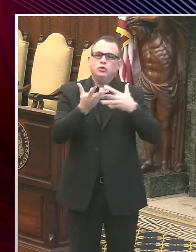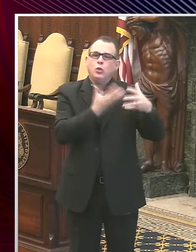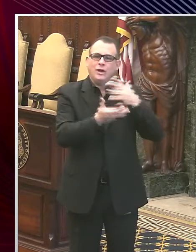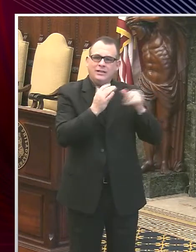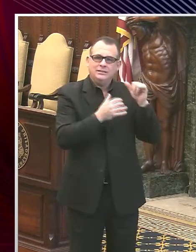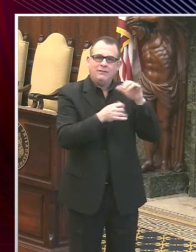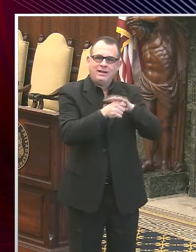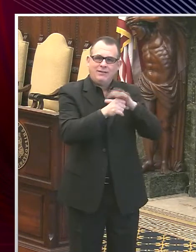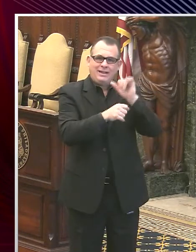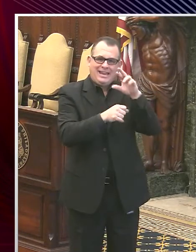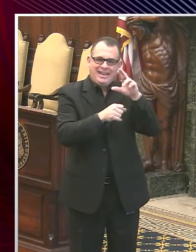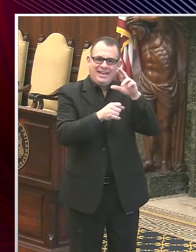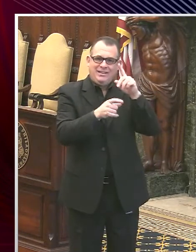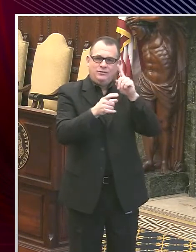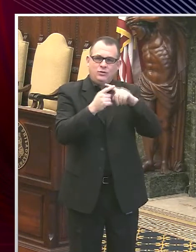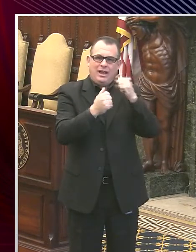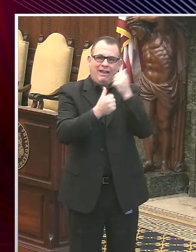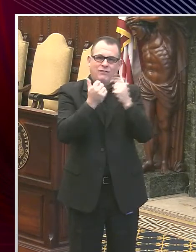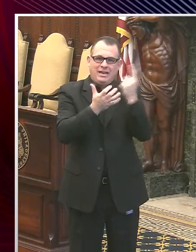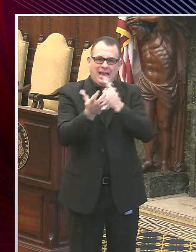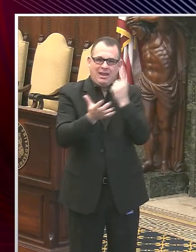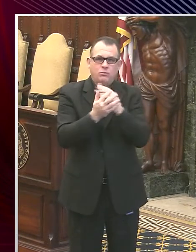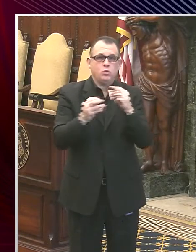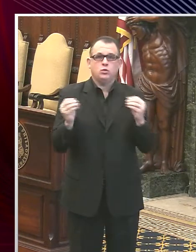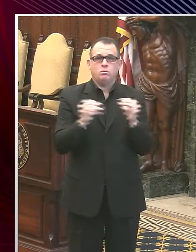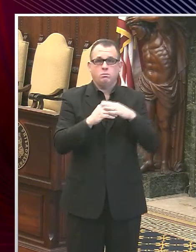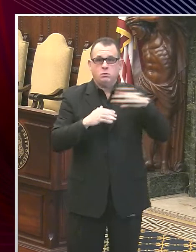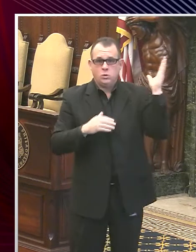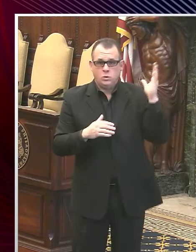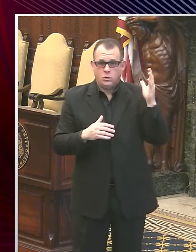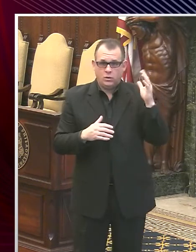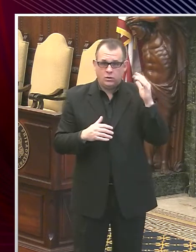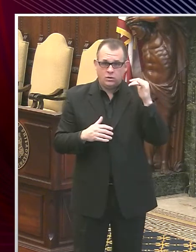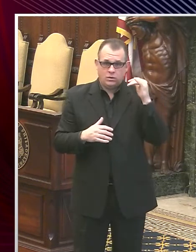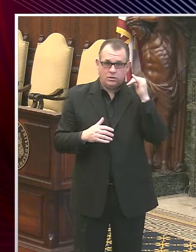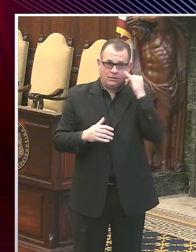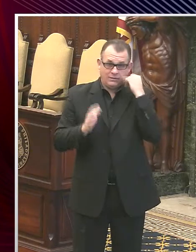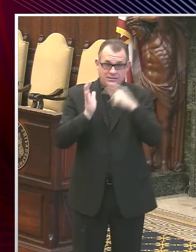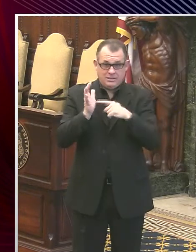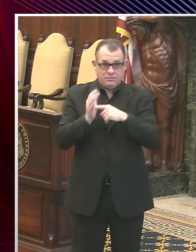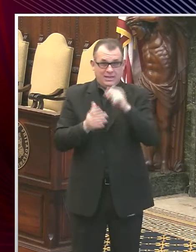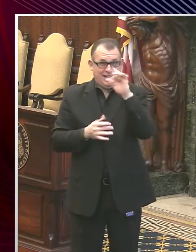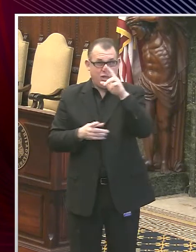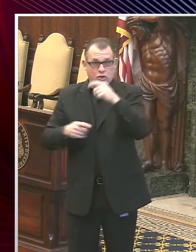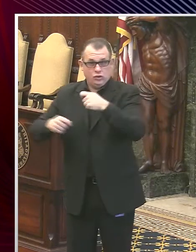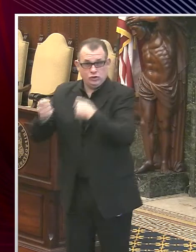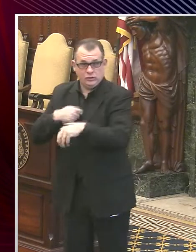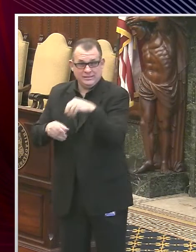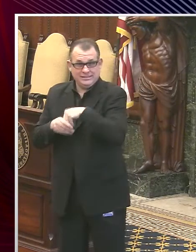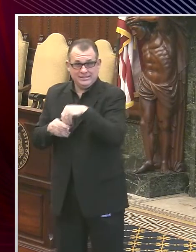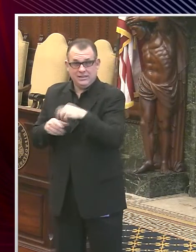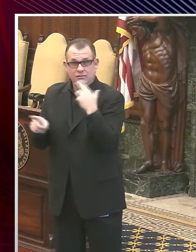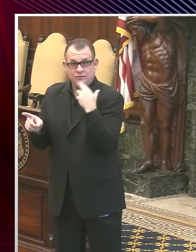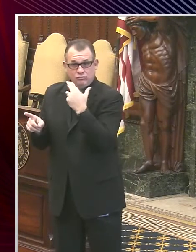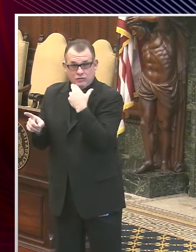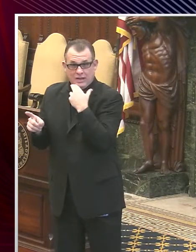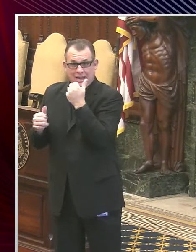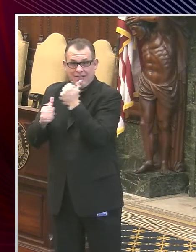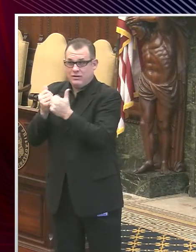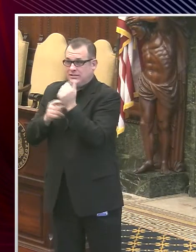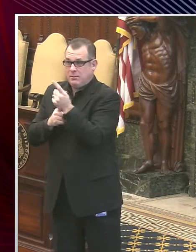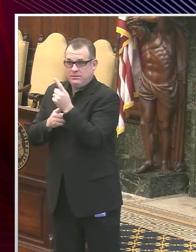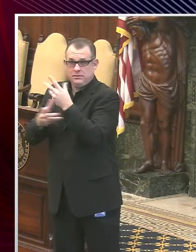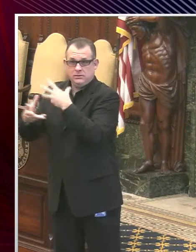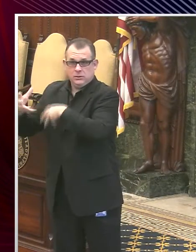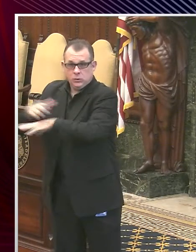there are 6 air exchanges per hour or more. To put it another way, that the air changes over in the indoor side of the restaurant every